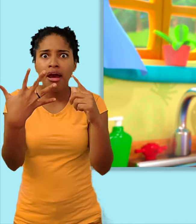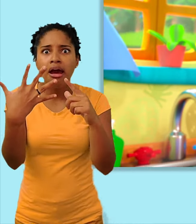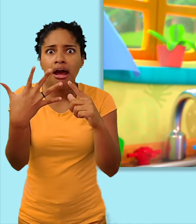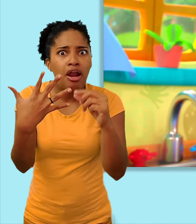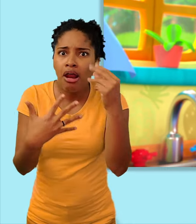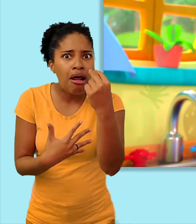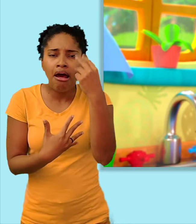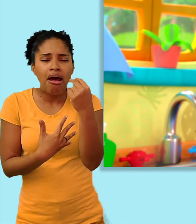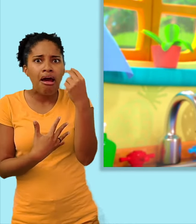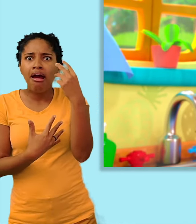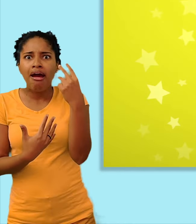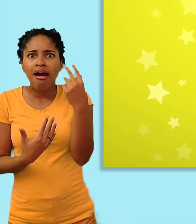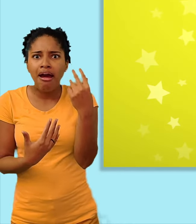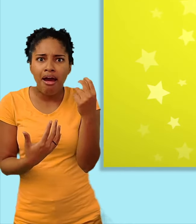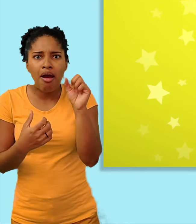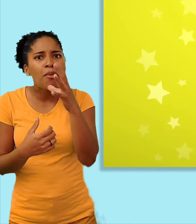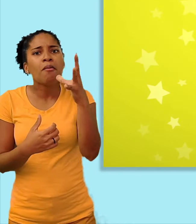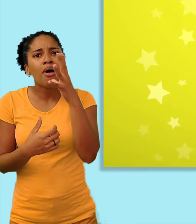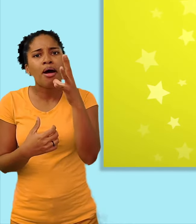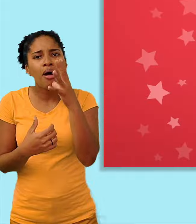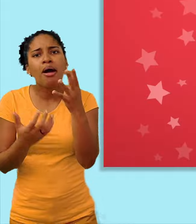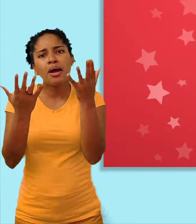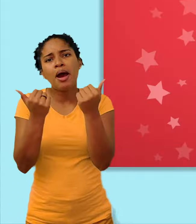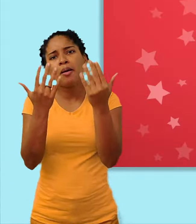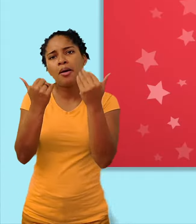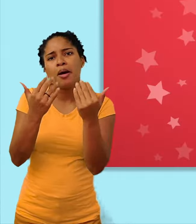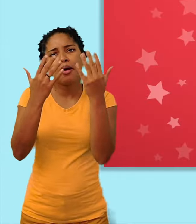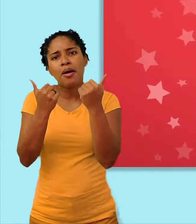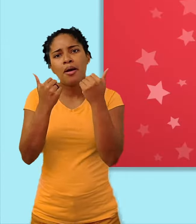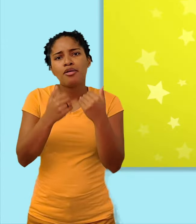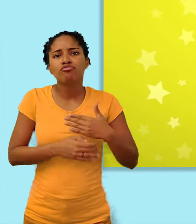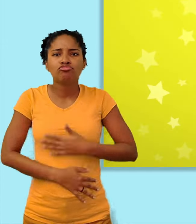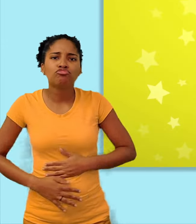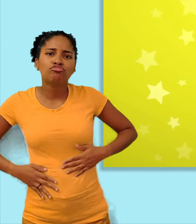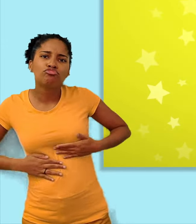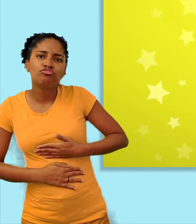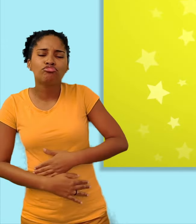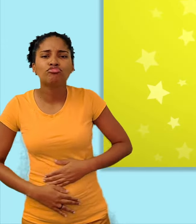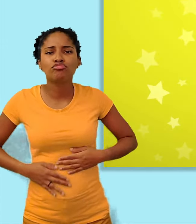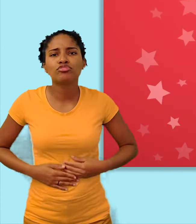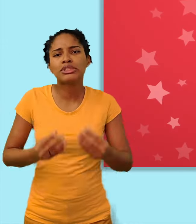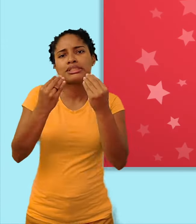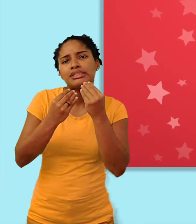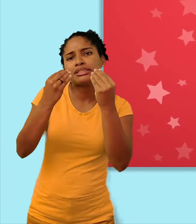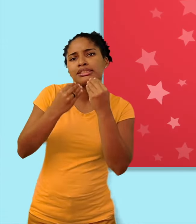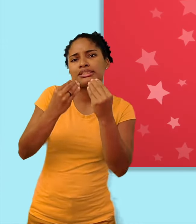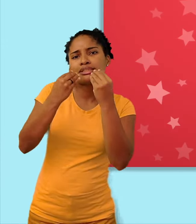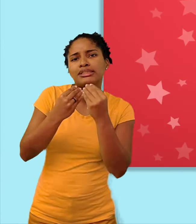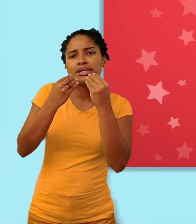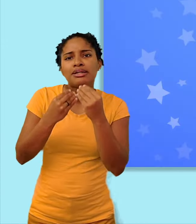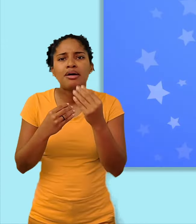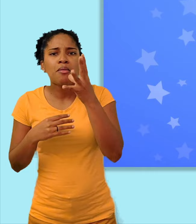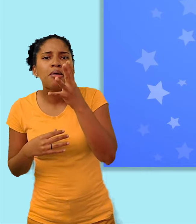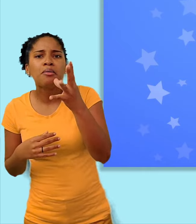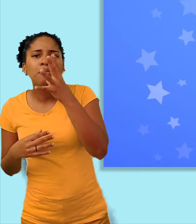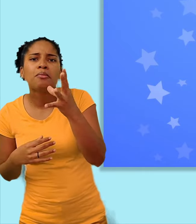No. No, no, no. Mum, mum, mum, tum, tum, tum. Give, give, give. Yum, yum,